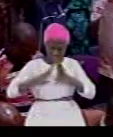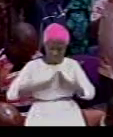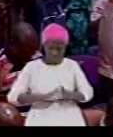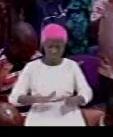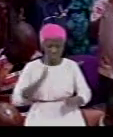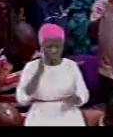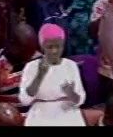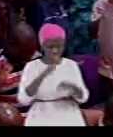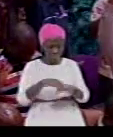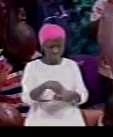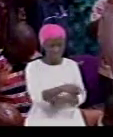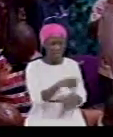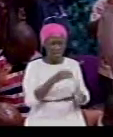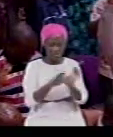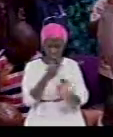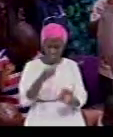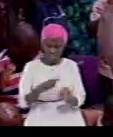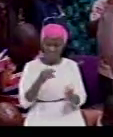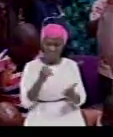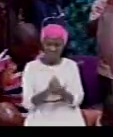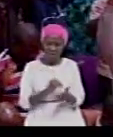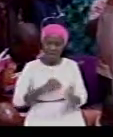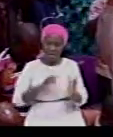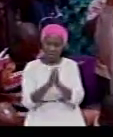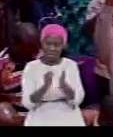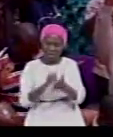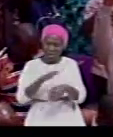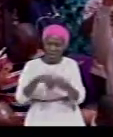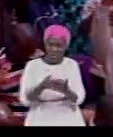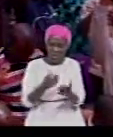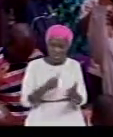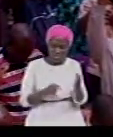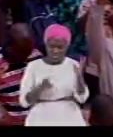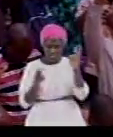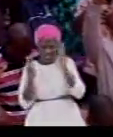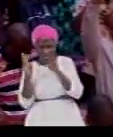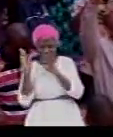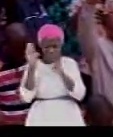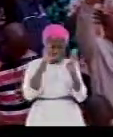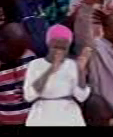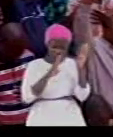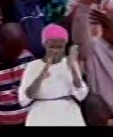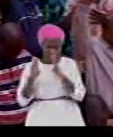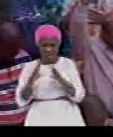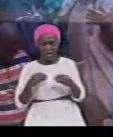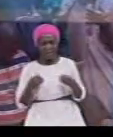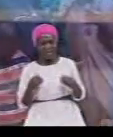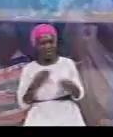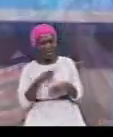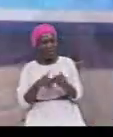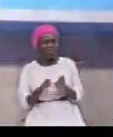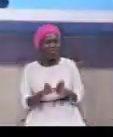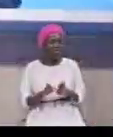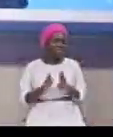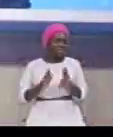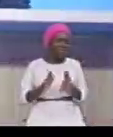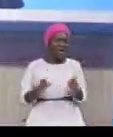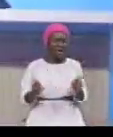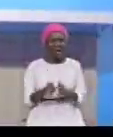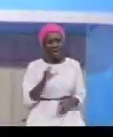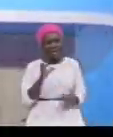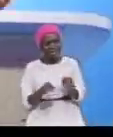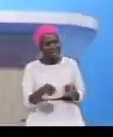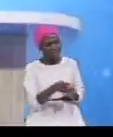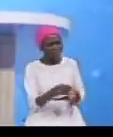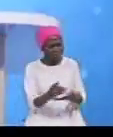And I pray that all the anxiety and all the worry and all the fear, as if life is coming to an end, Lord,